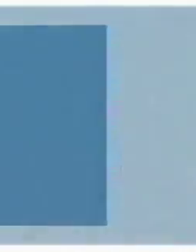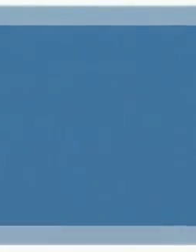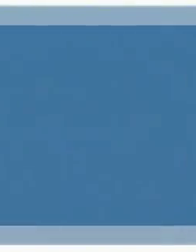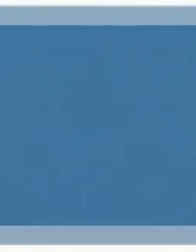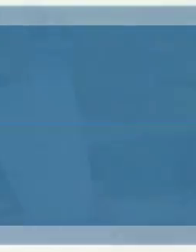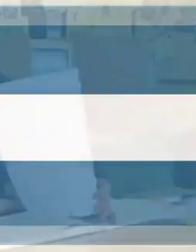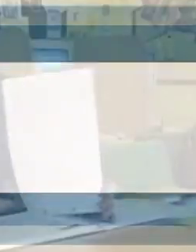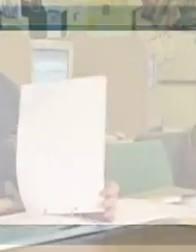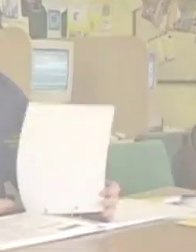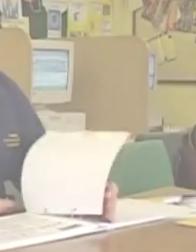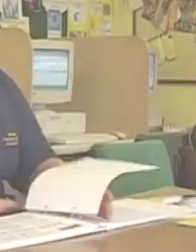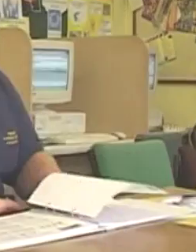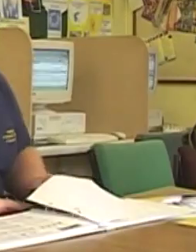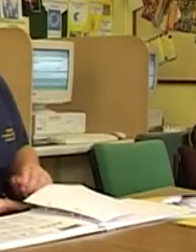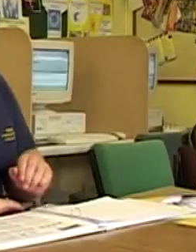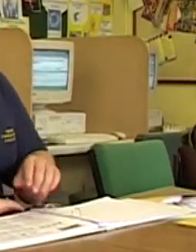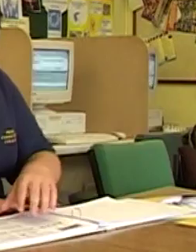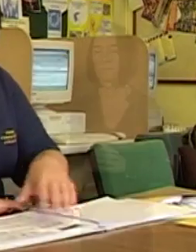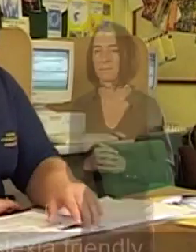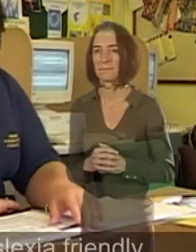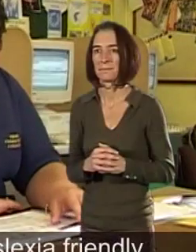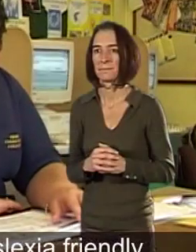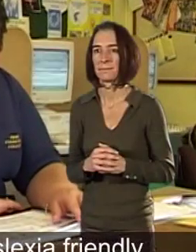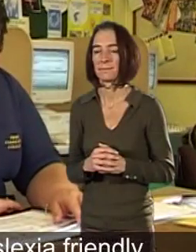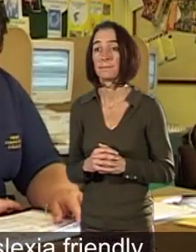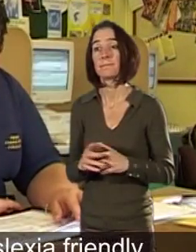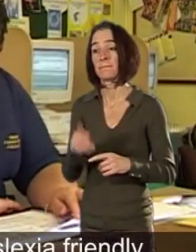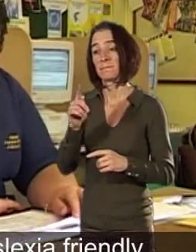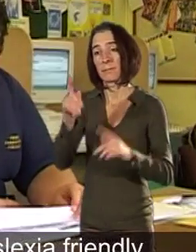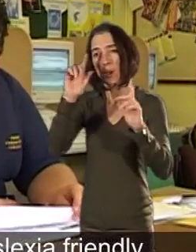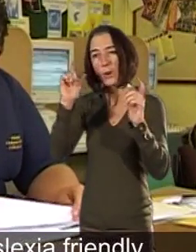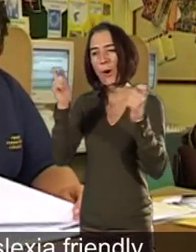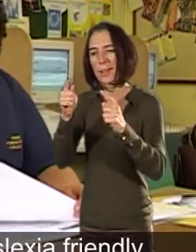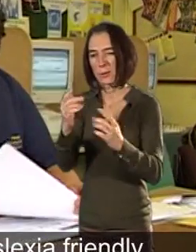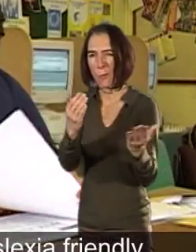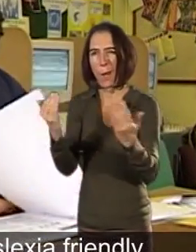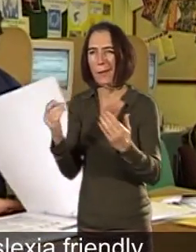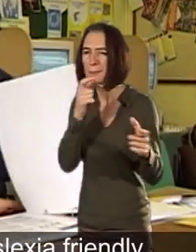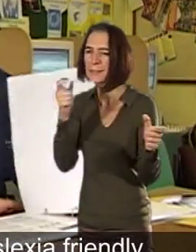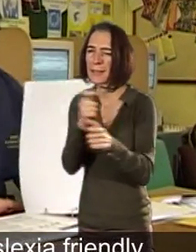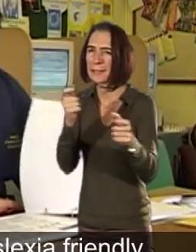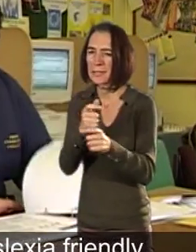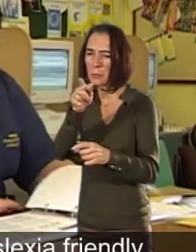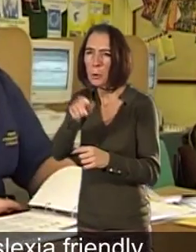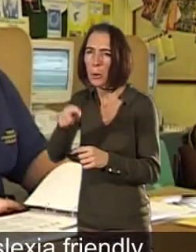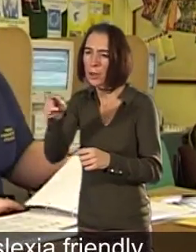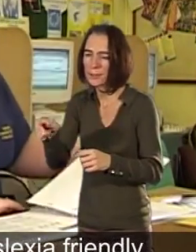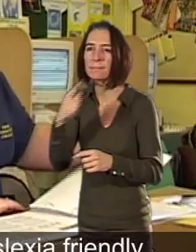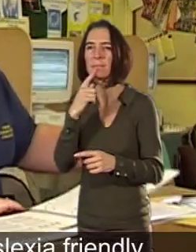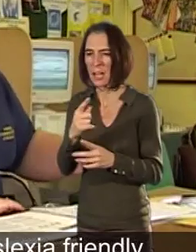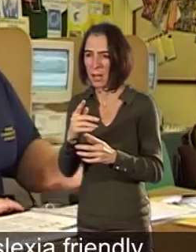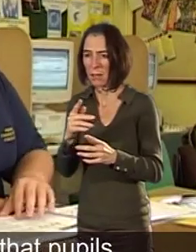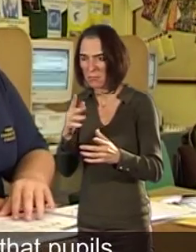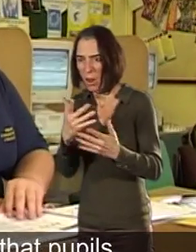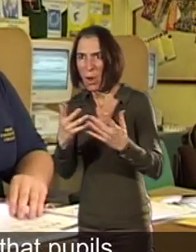This homework for you. Froome Community College is a dyslexia-friendly school and makes many adjustments